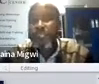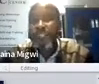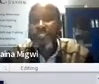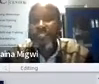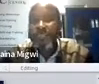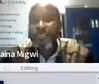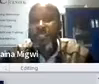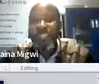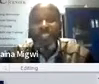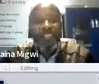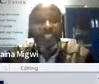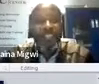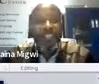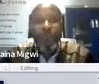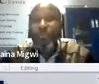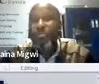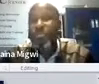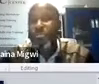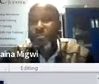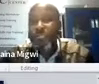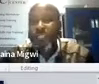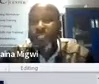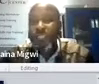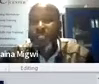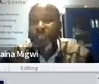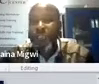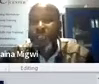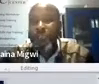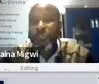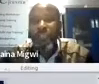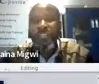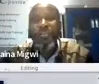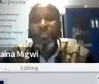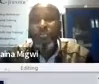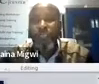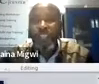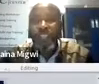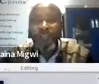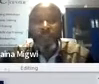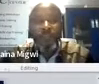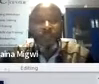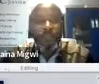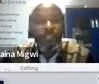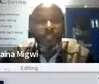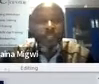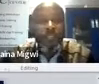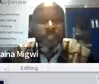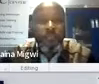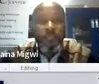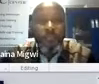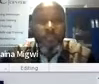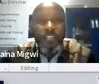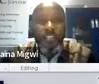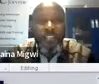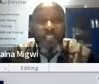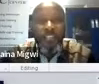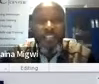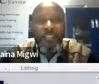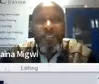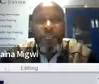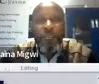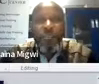everybody loves peace. Nobody wants to be in a dispute or in a conflict. So